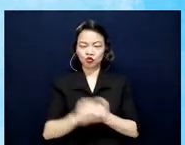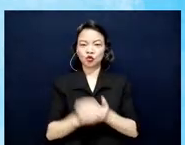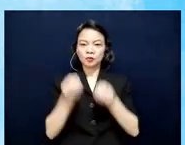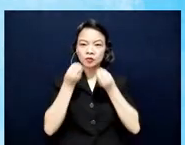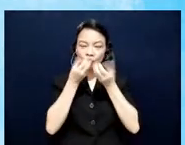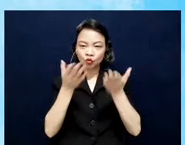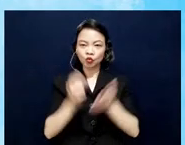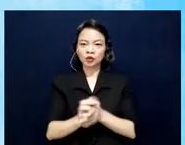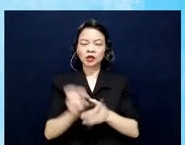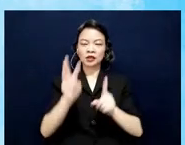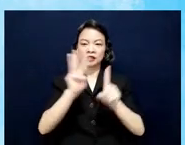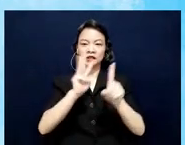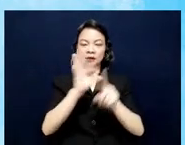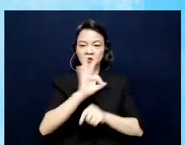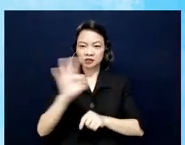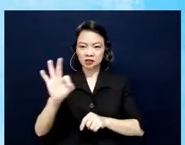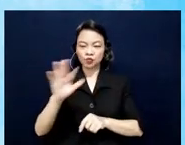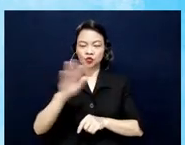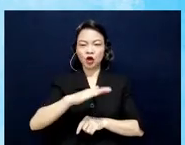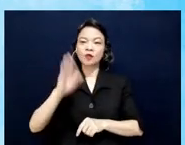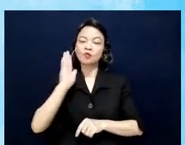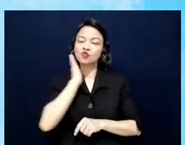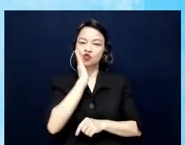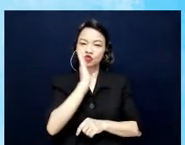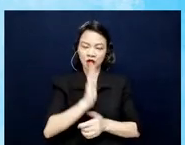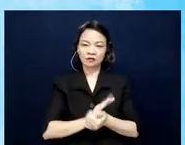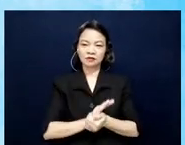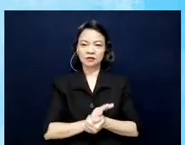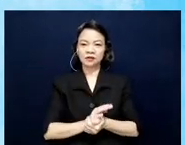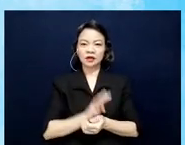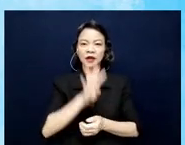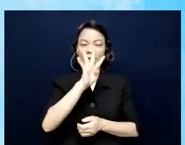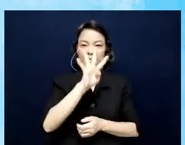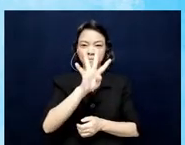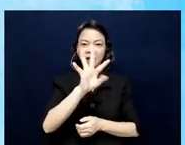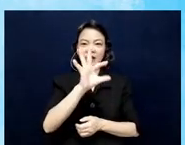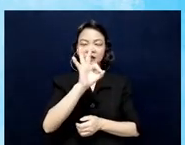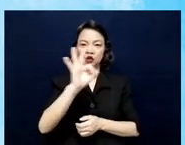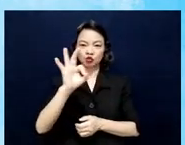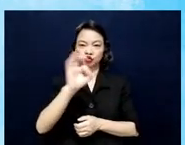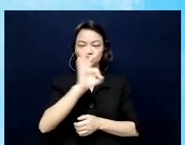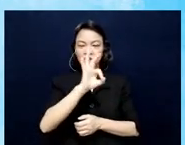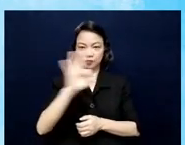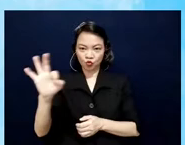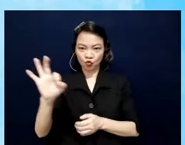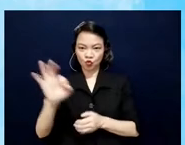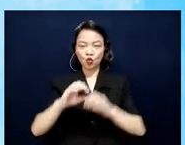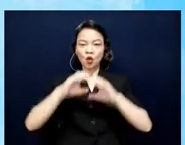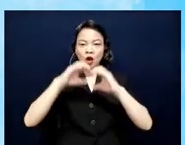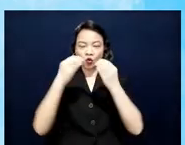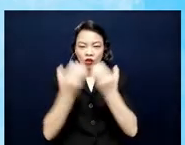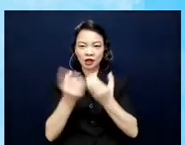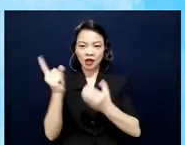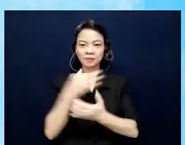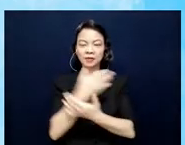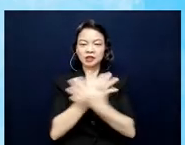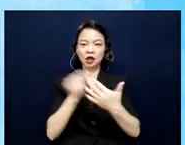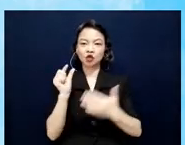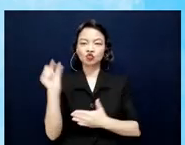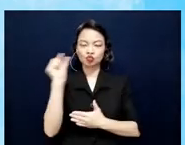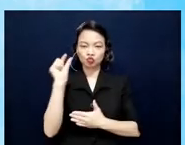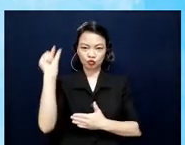directly, and over 400,000 members of the public about risk behaviors such as